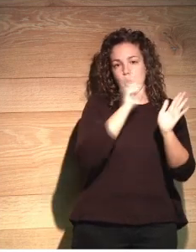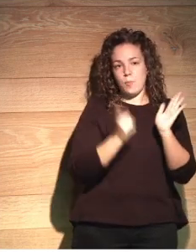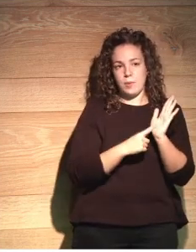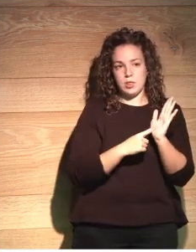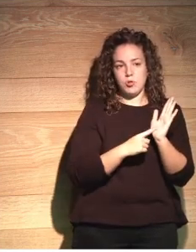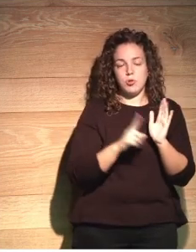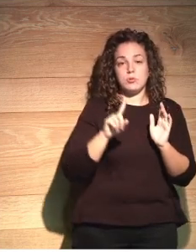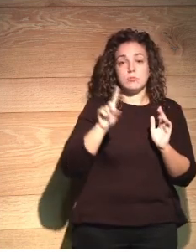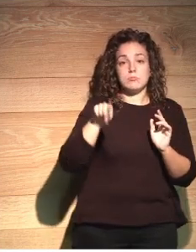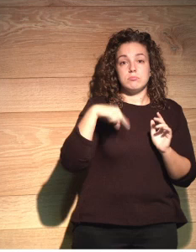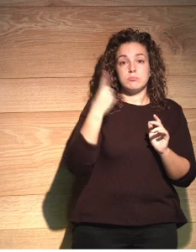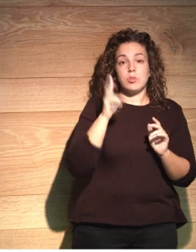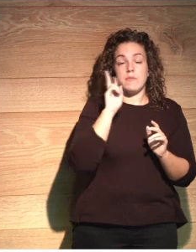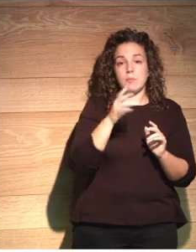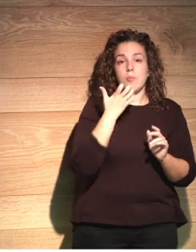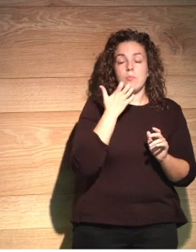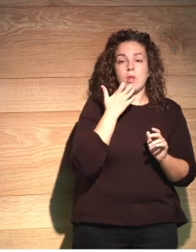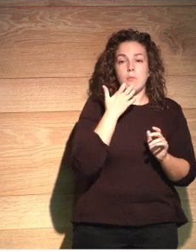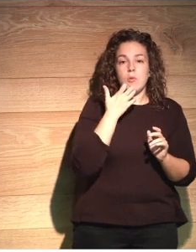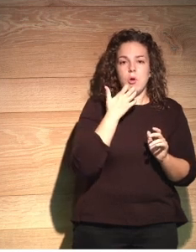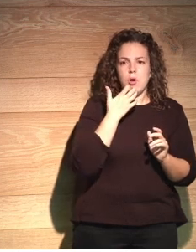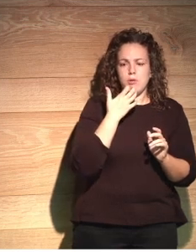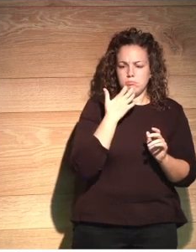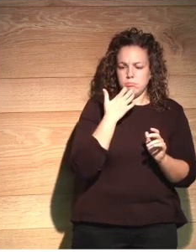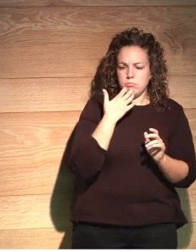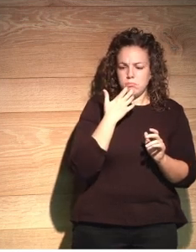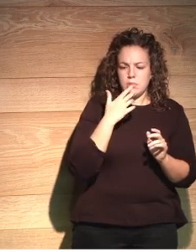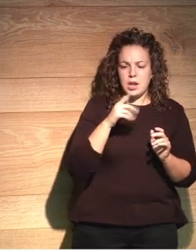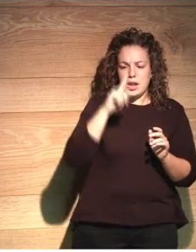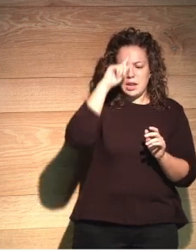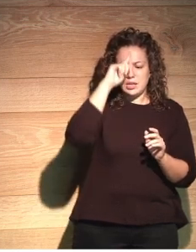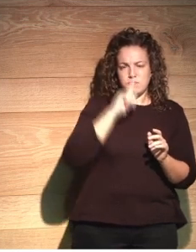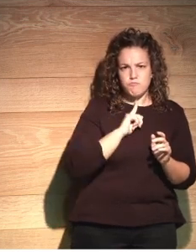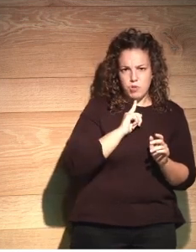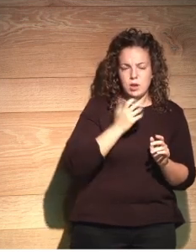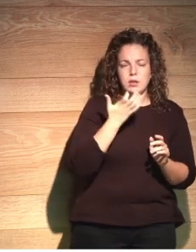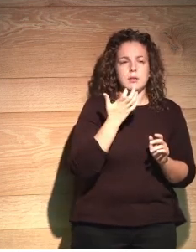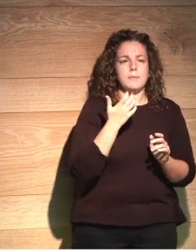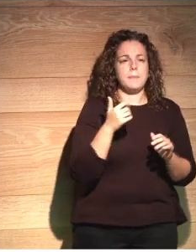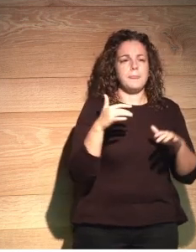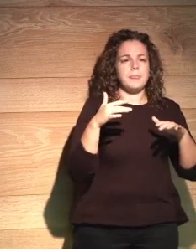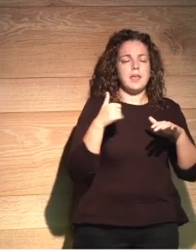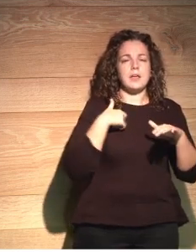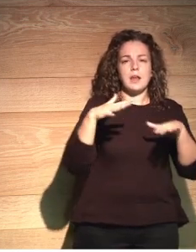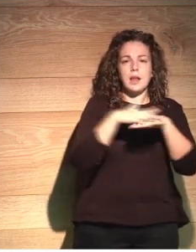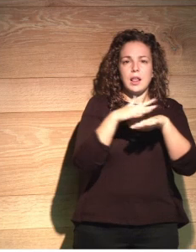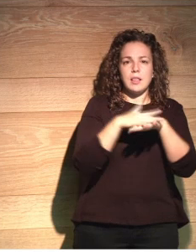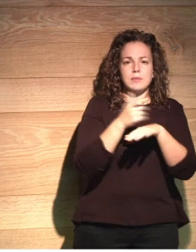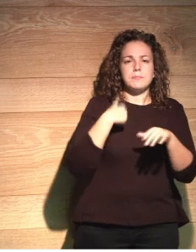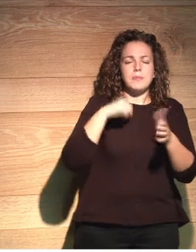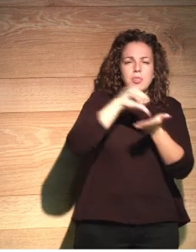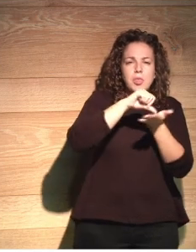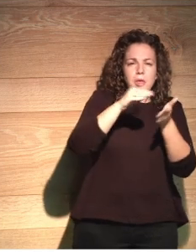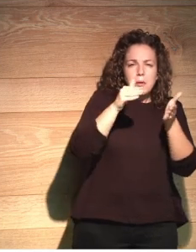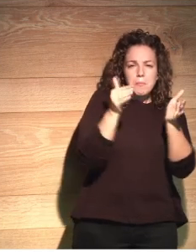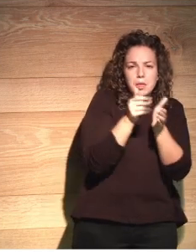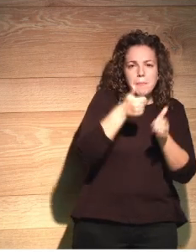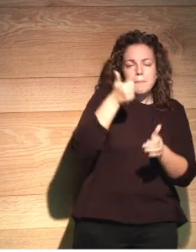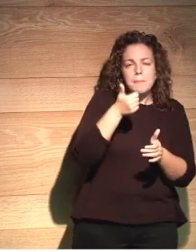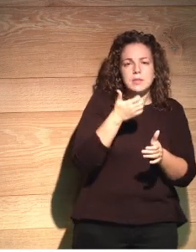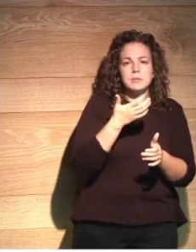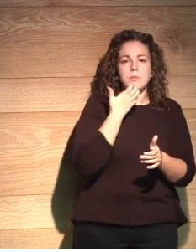in Lisbon, you got a network around yourself like this. While on average in a small city, Lisha, I think is the smallest city in